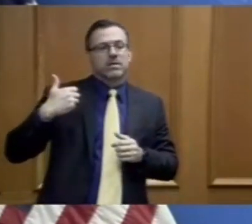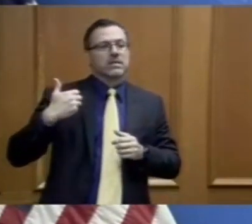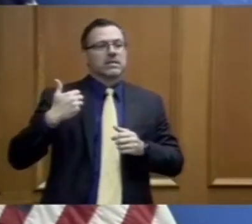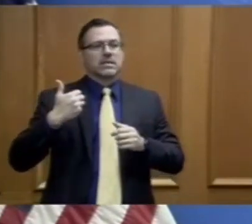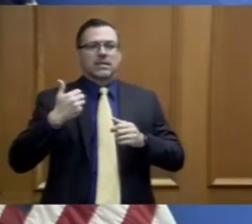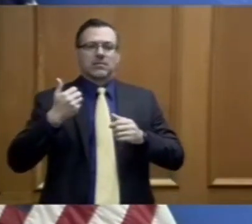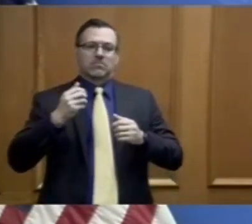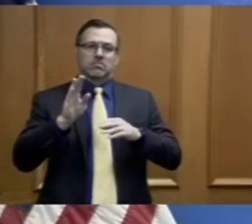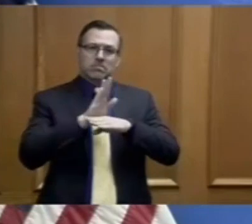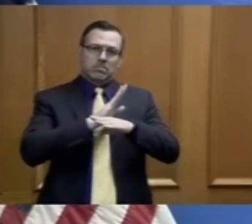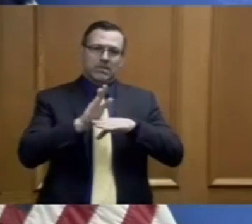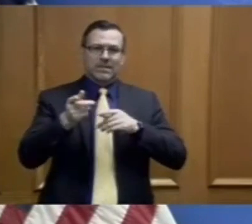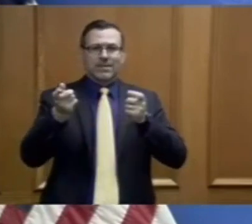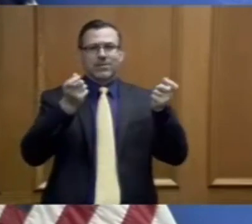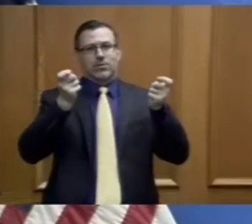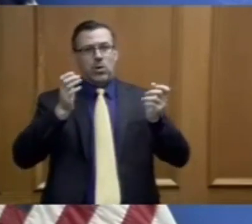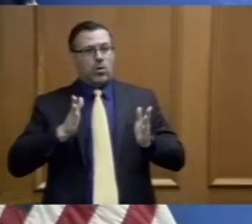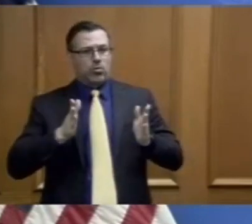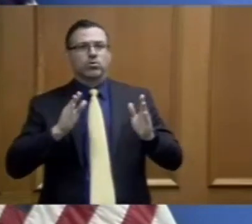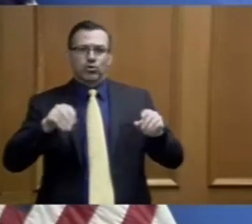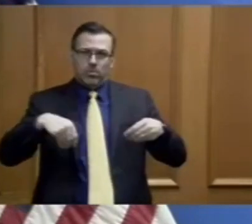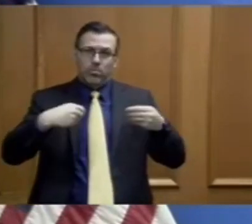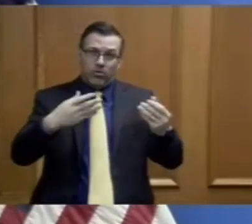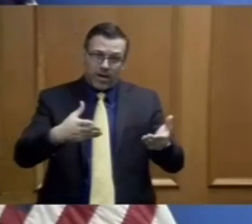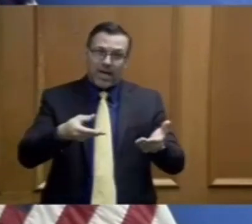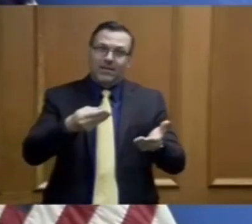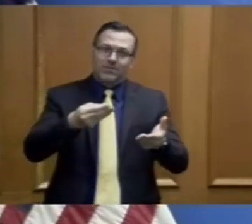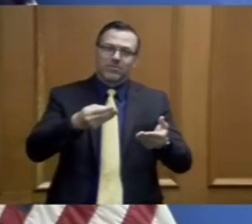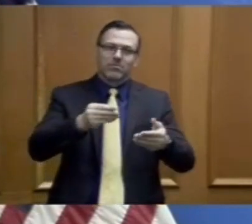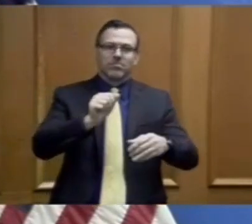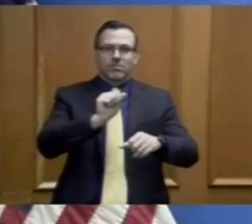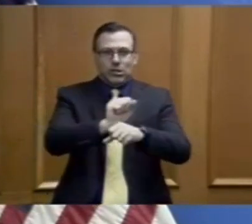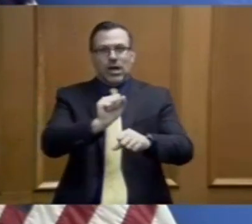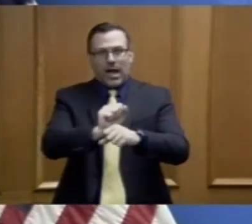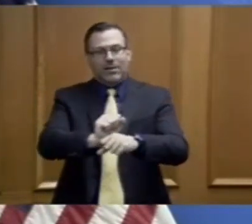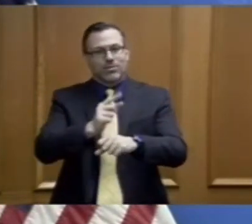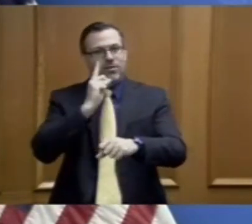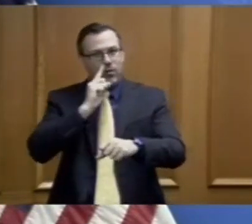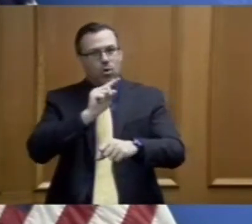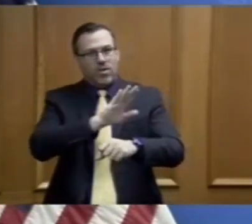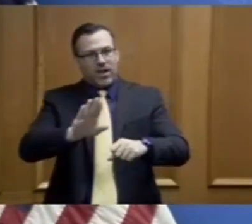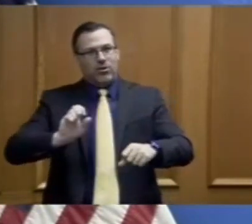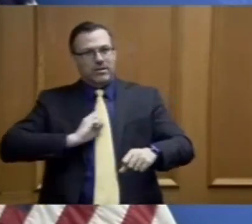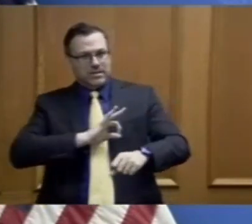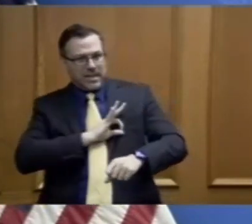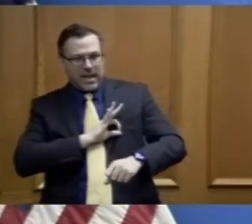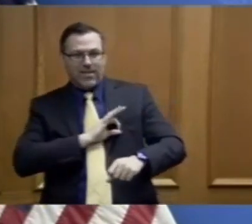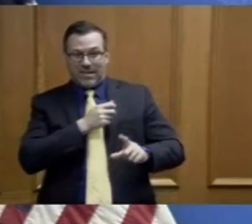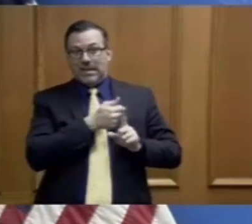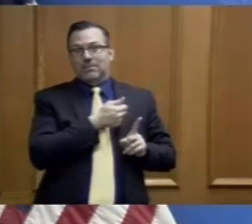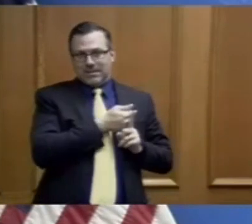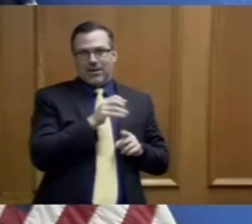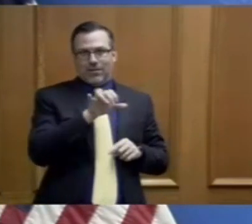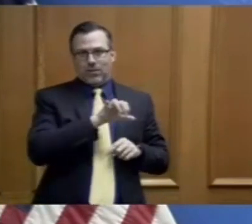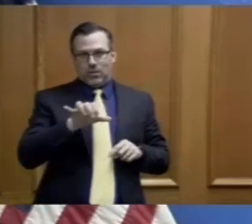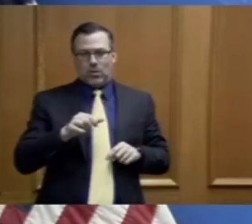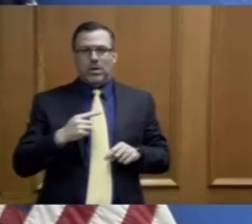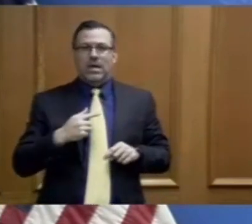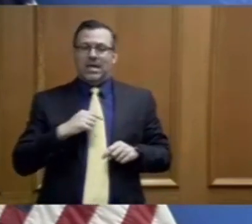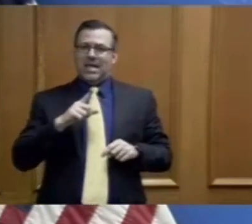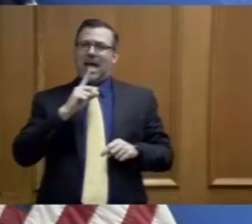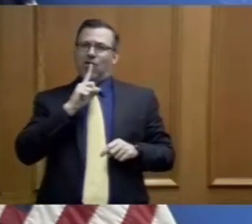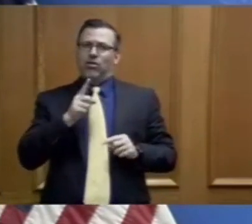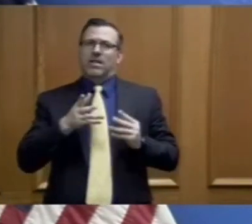creating livelihoods for their employers and for their own families. All of those are the things that we want to happen, and I would encourage